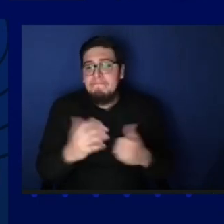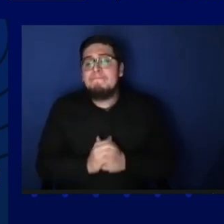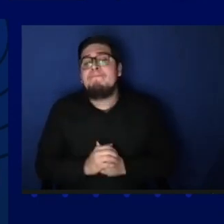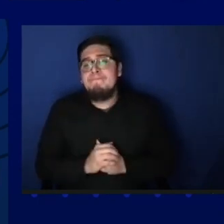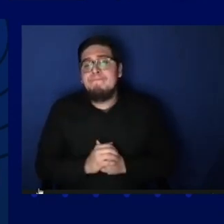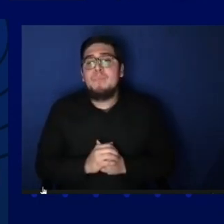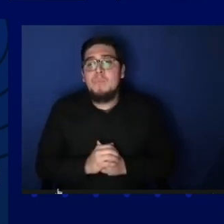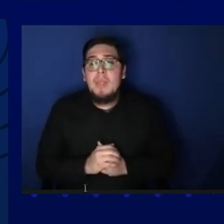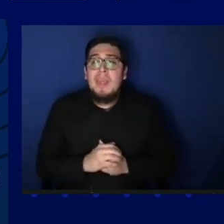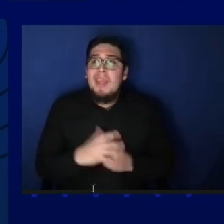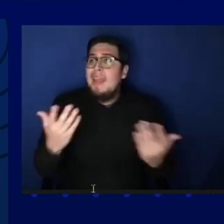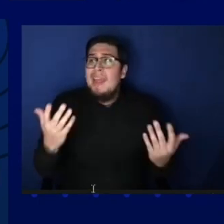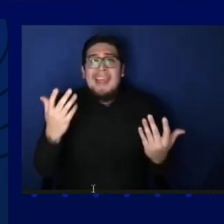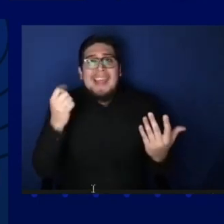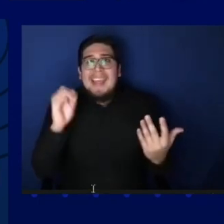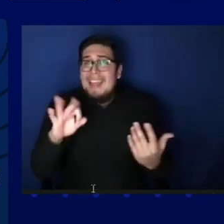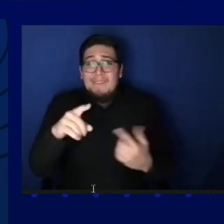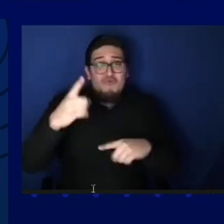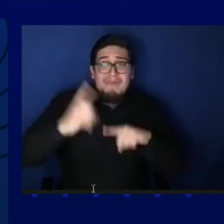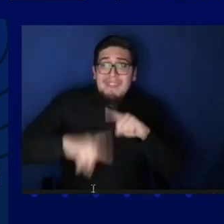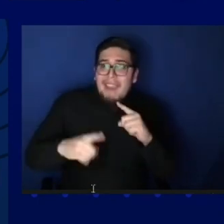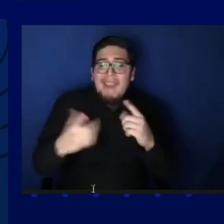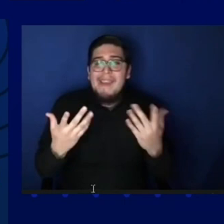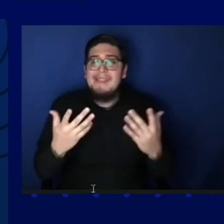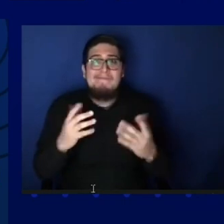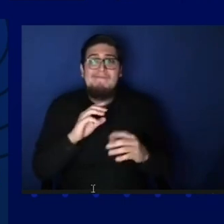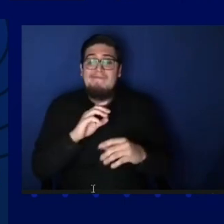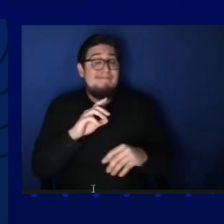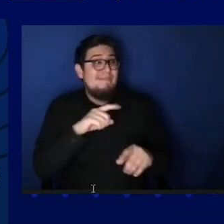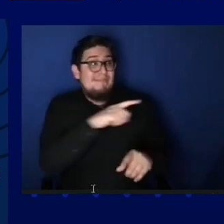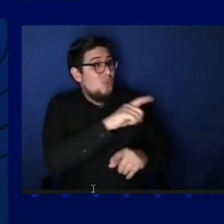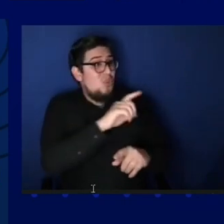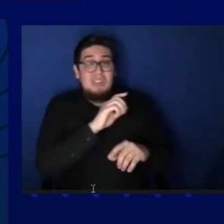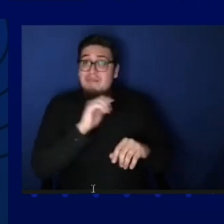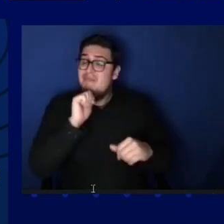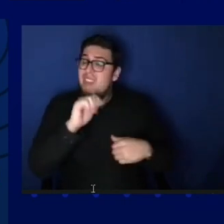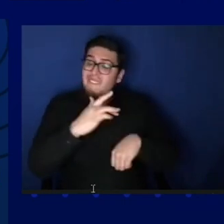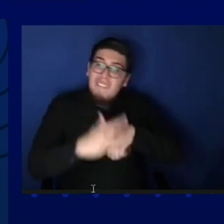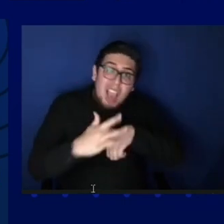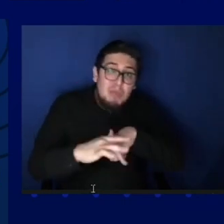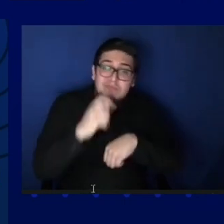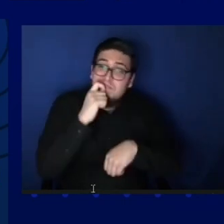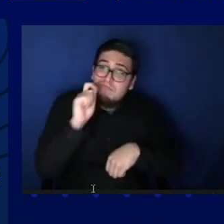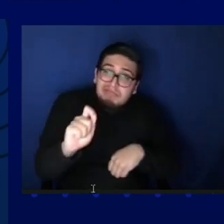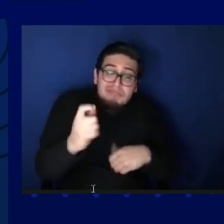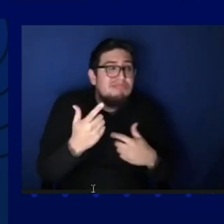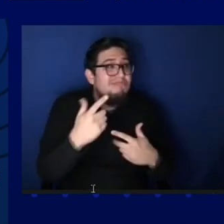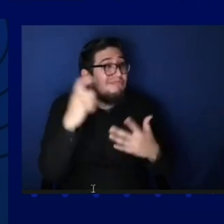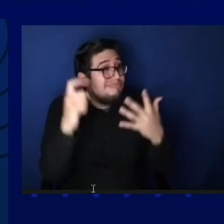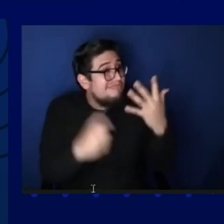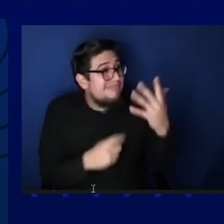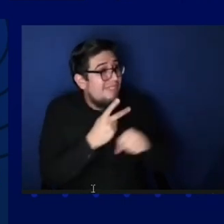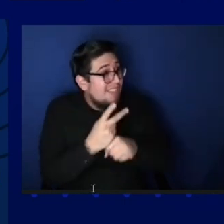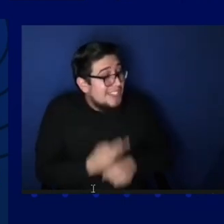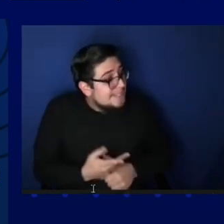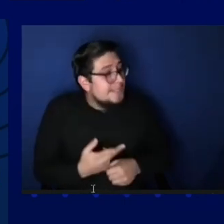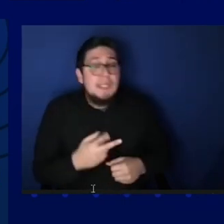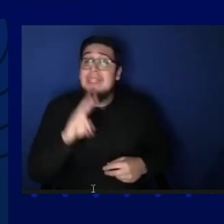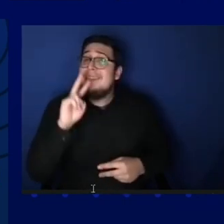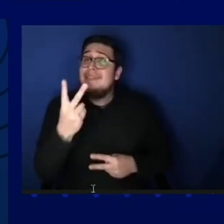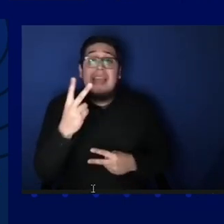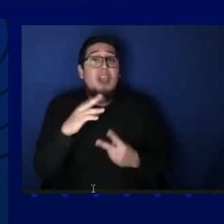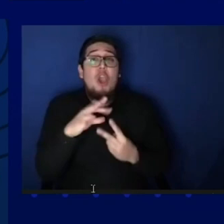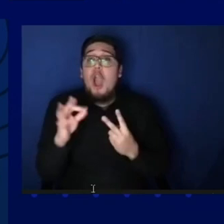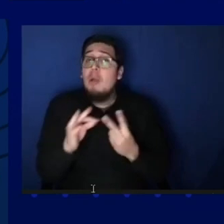If you can't, if they're just like, there's no way you can meet with the congressperson, they're just really not available, the second best option is to meet with the aide